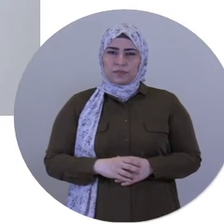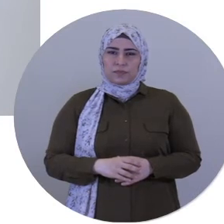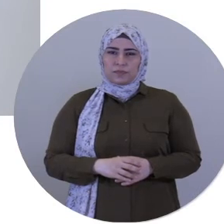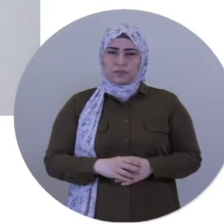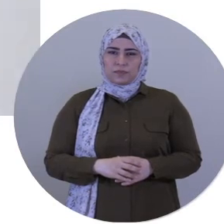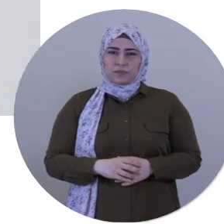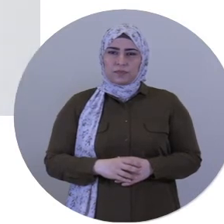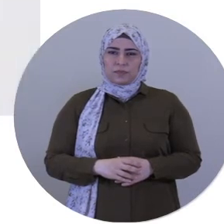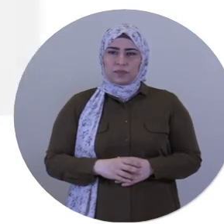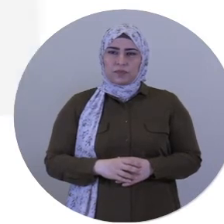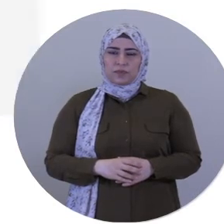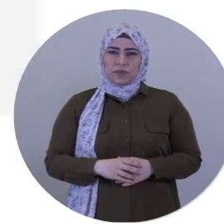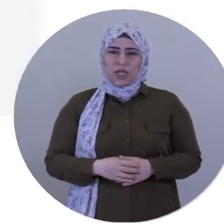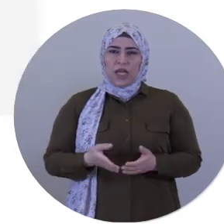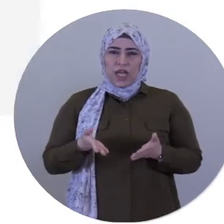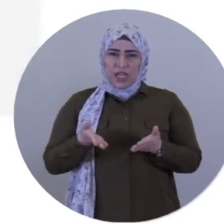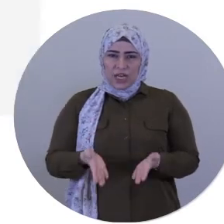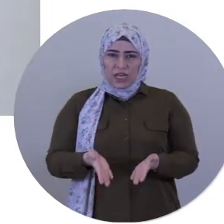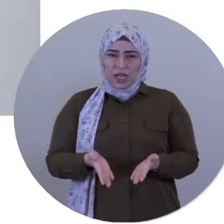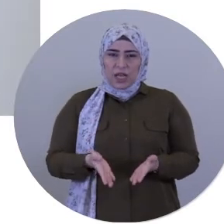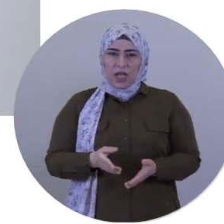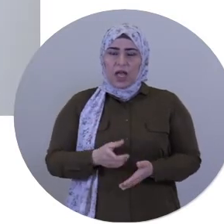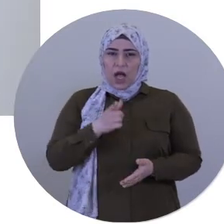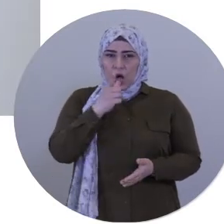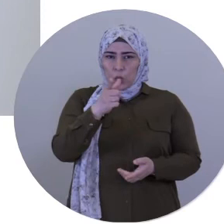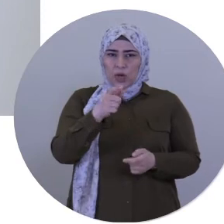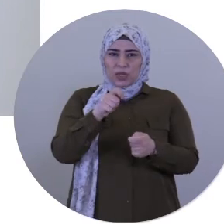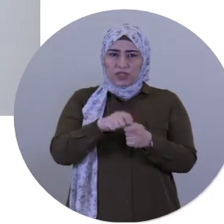Here are a few tips if you want to paraphrase.